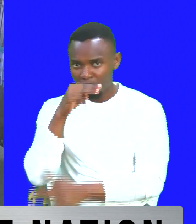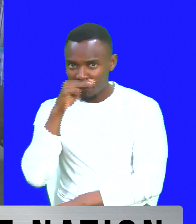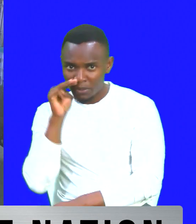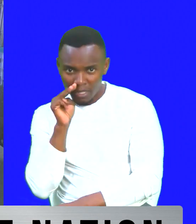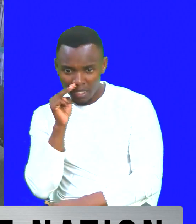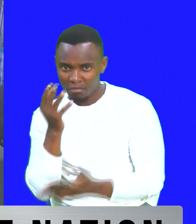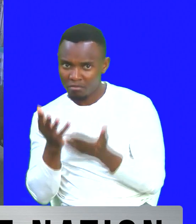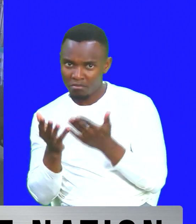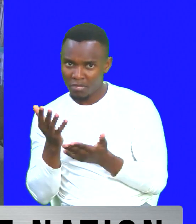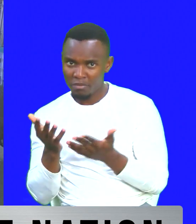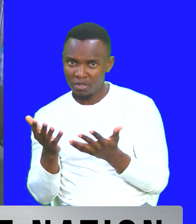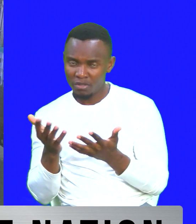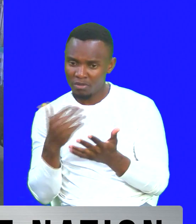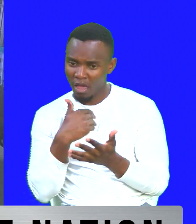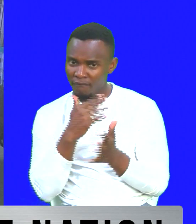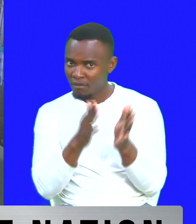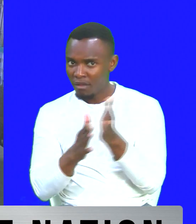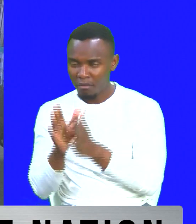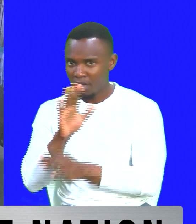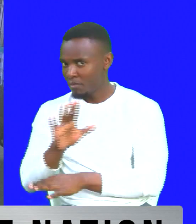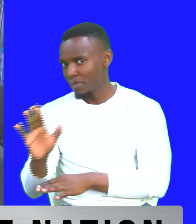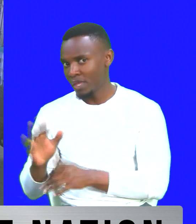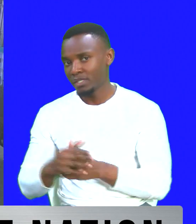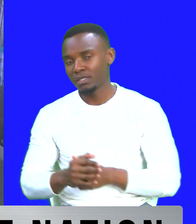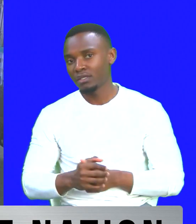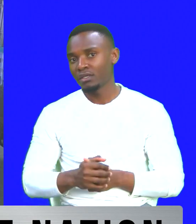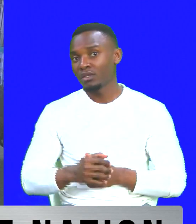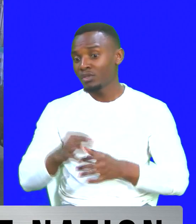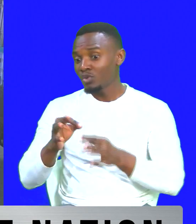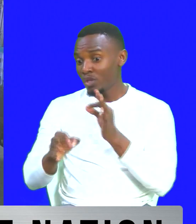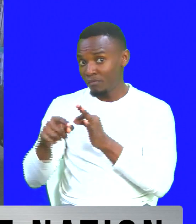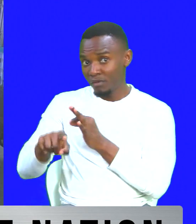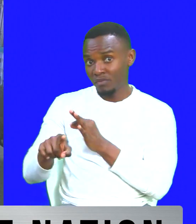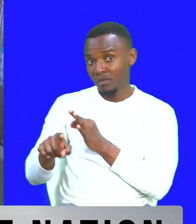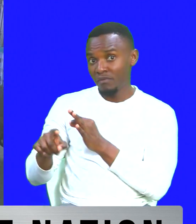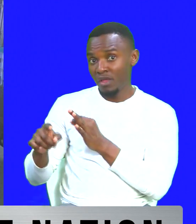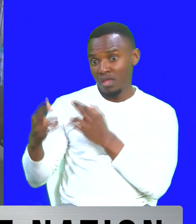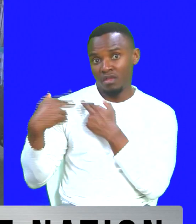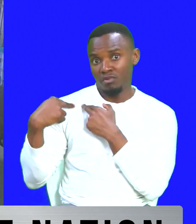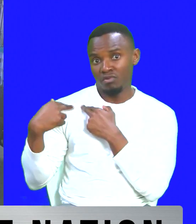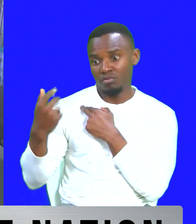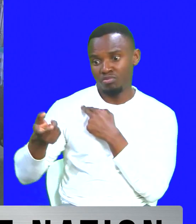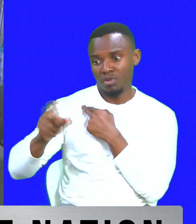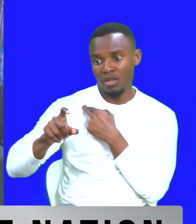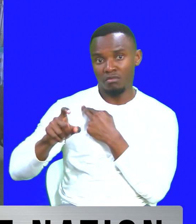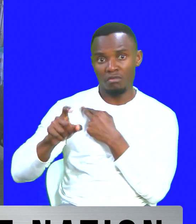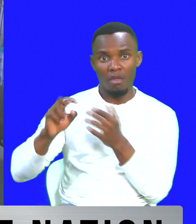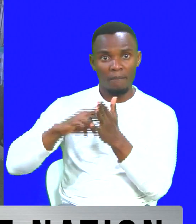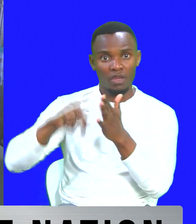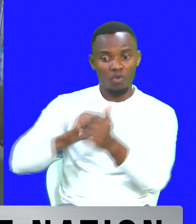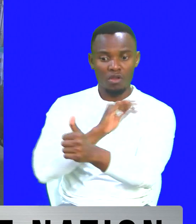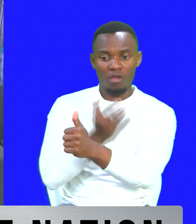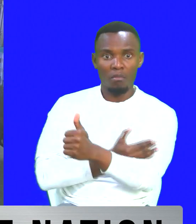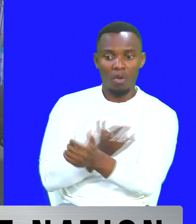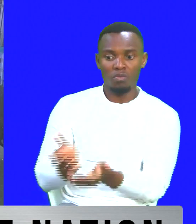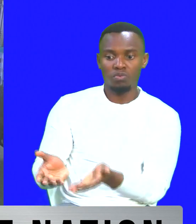secretary. Okay. Prime CS. So if ameongezewa mandate, he's becoming a superpower. What will happen